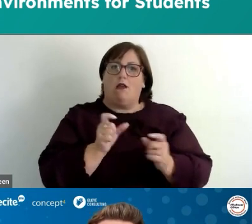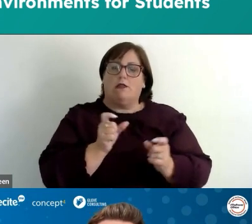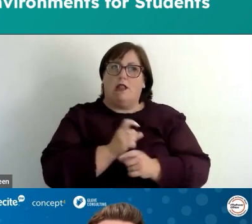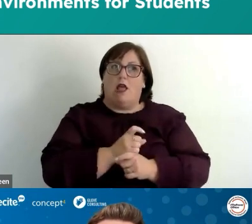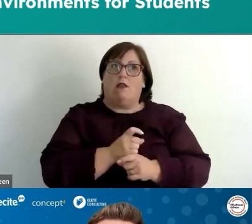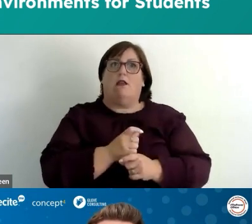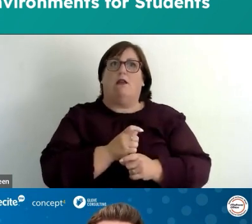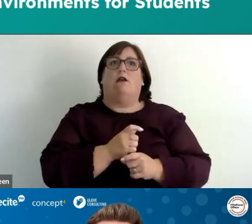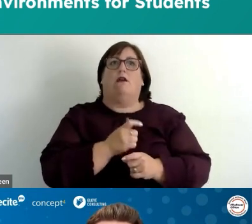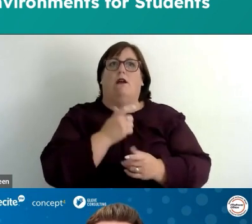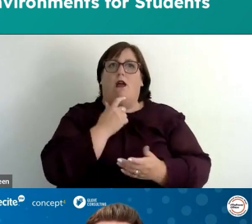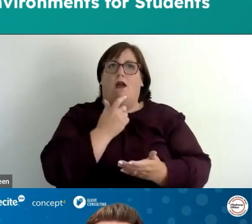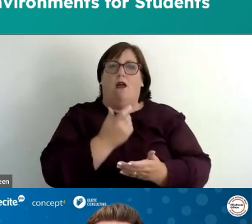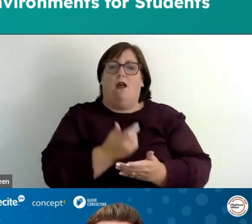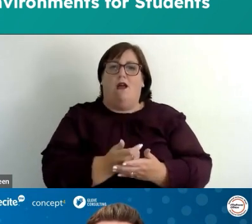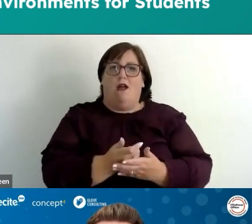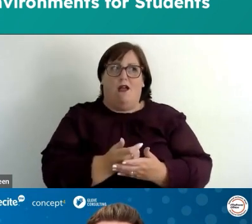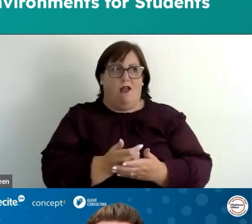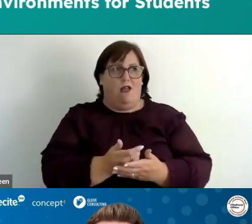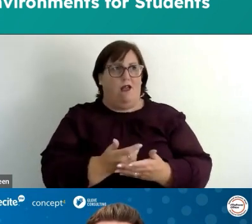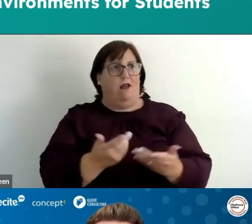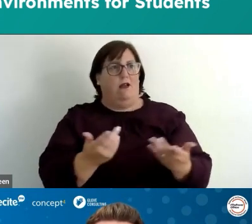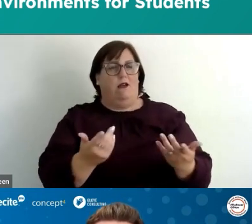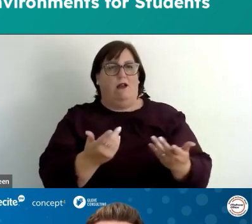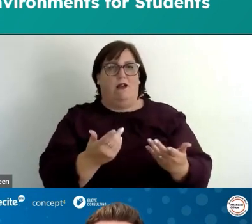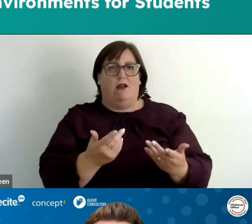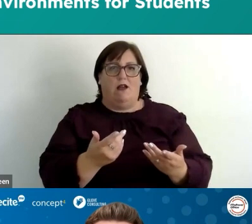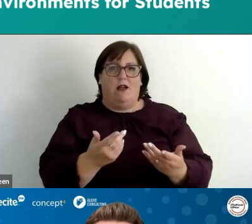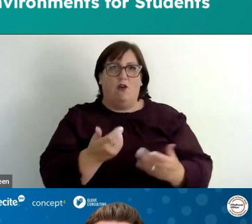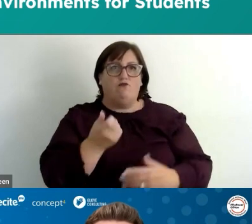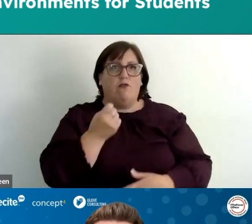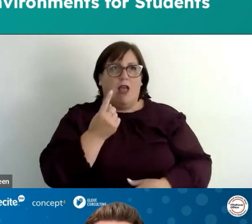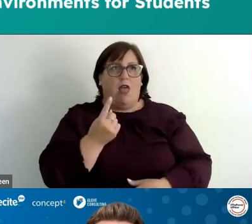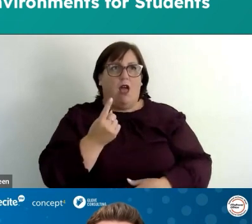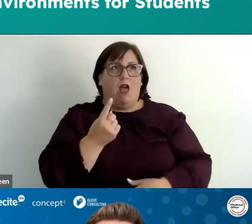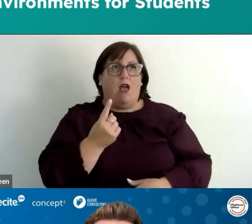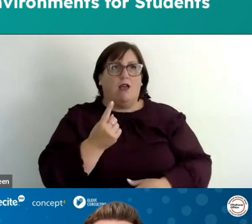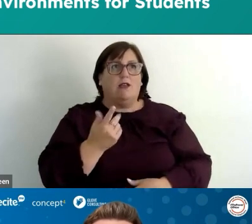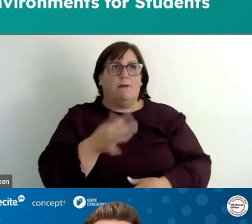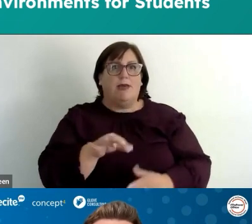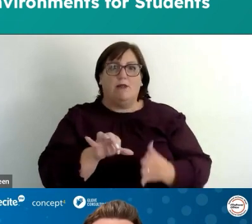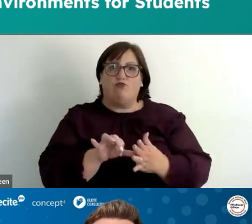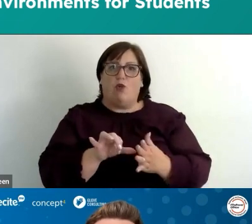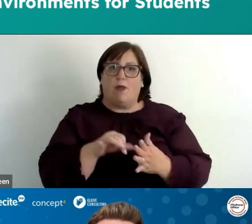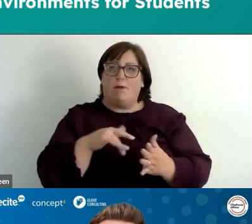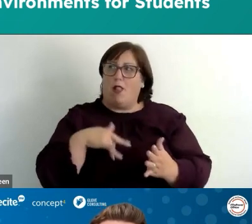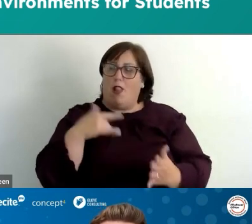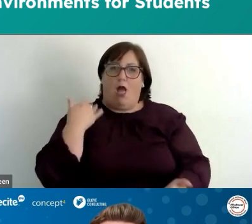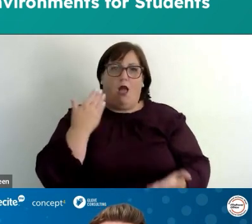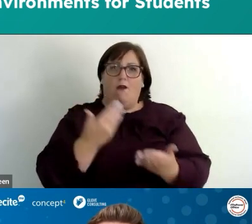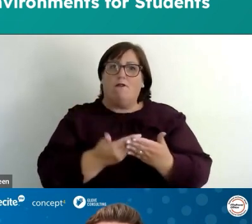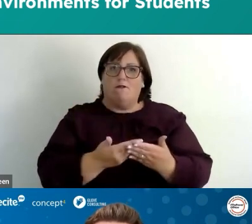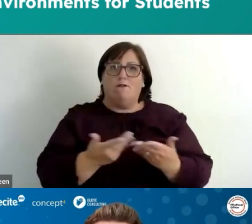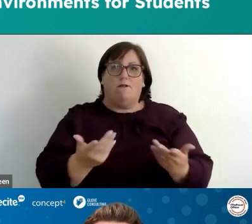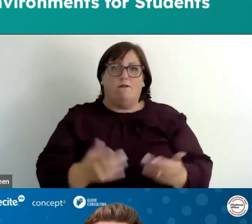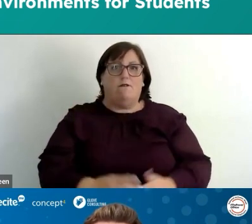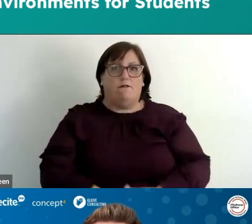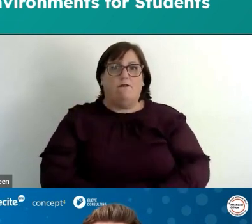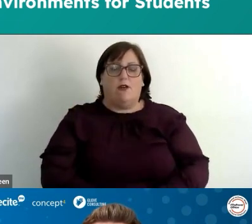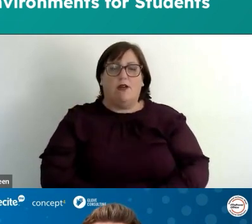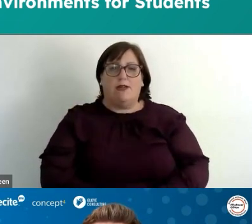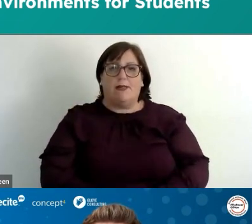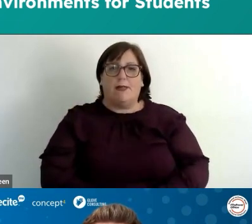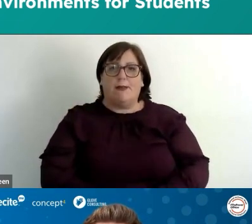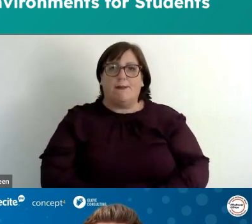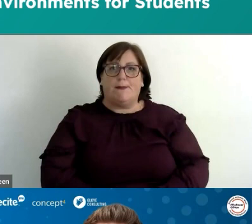out that actually it was something that had been troubling us my whole life, but got to the cause of it. So let's see